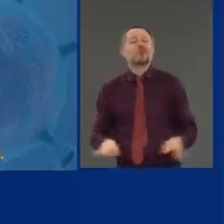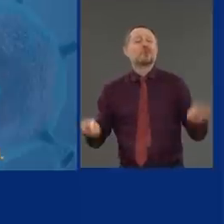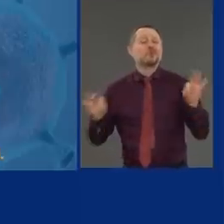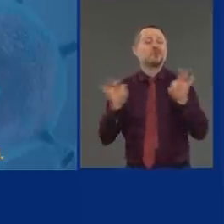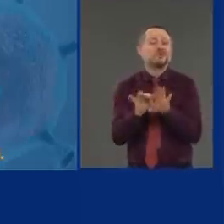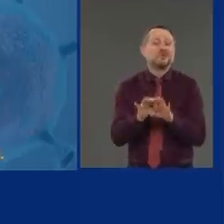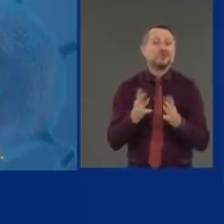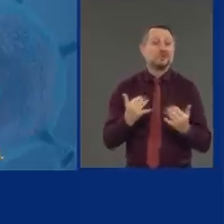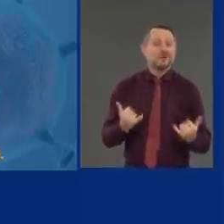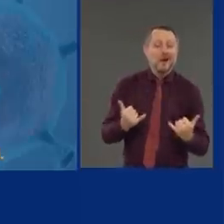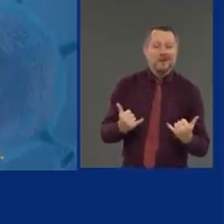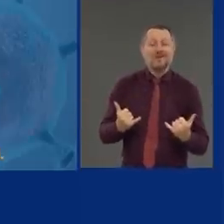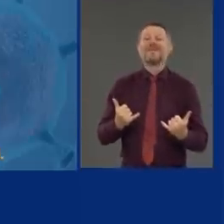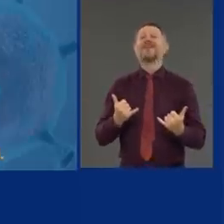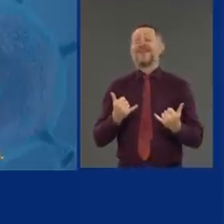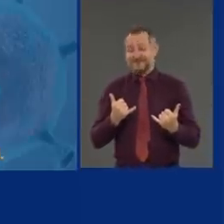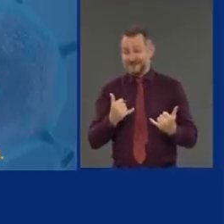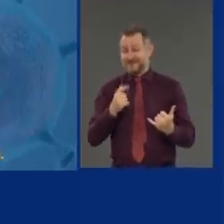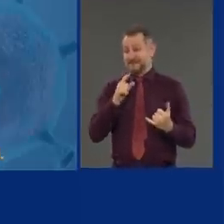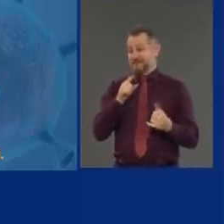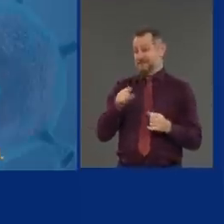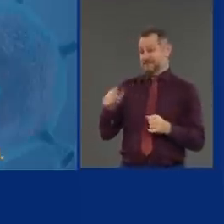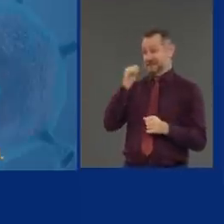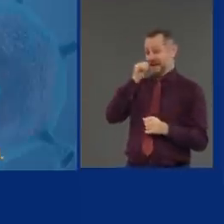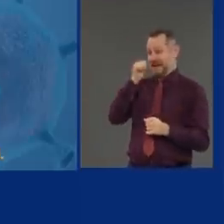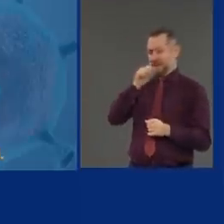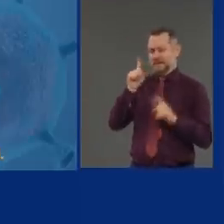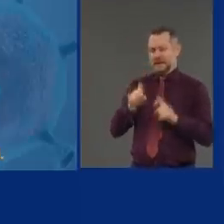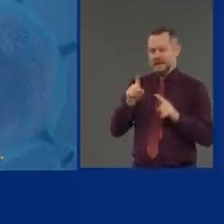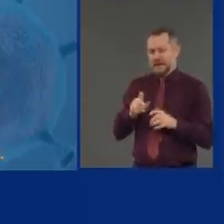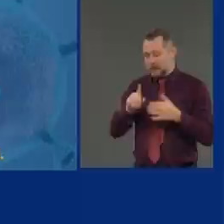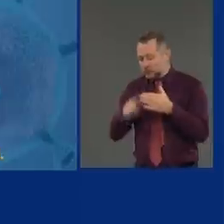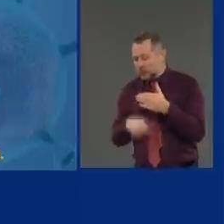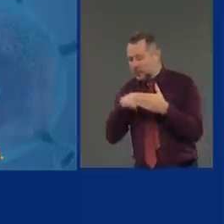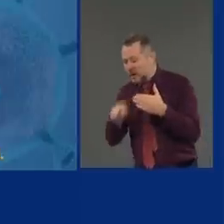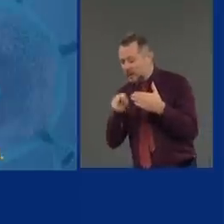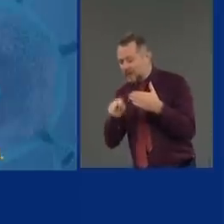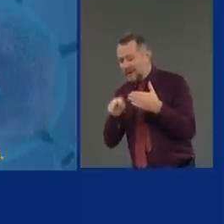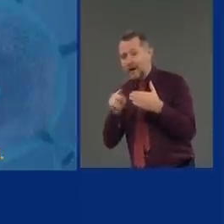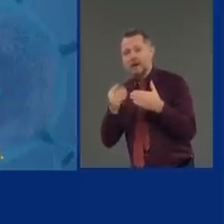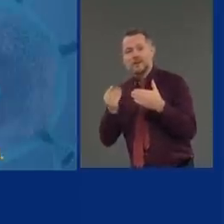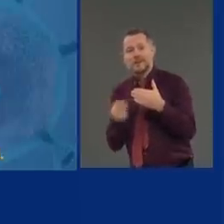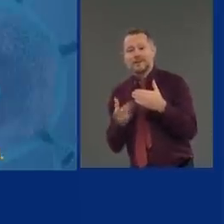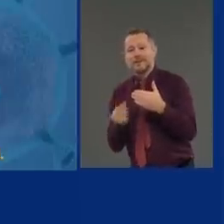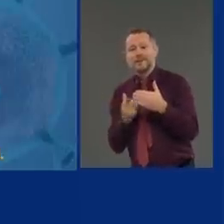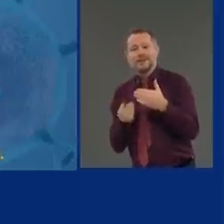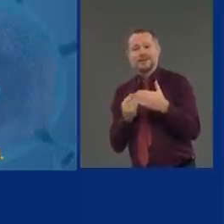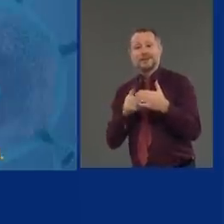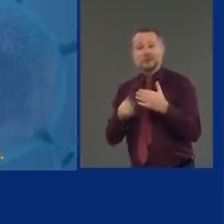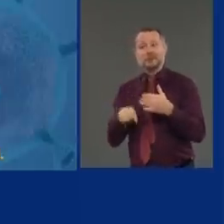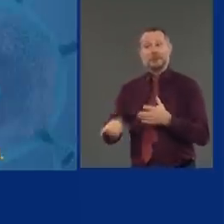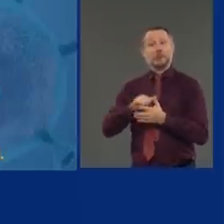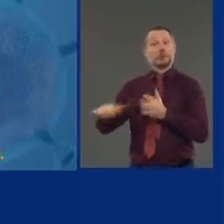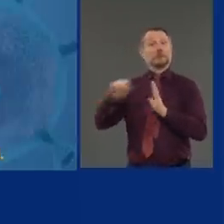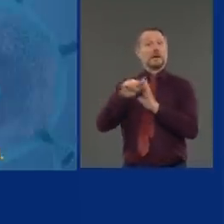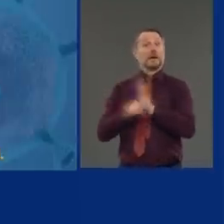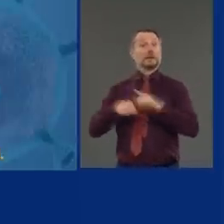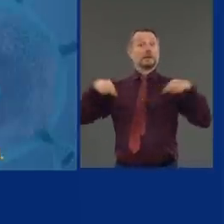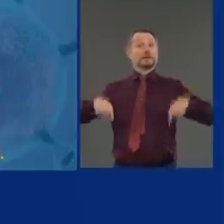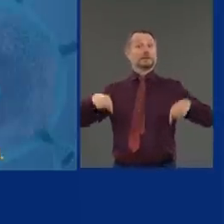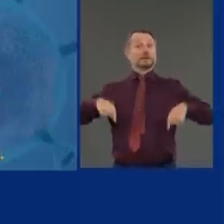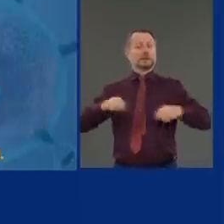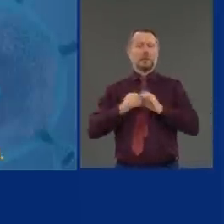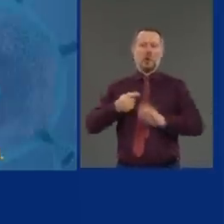daily testing results. New York tests more than any state in the United